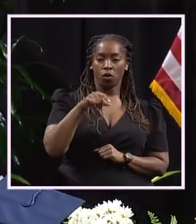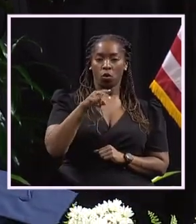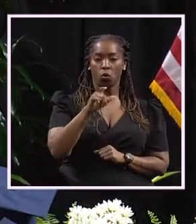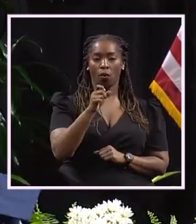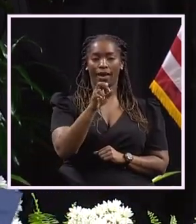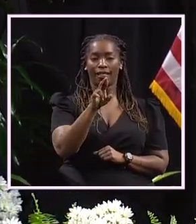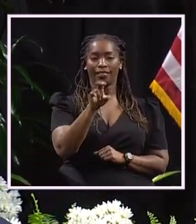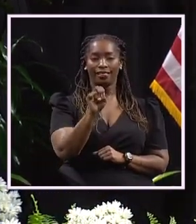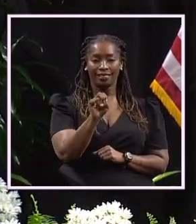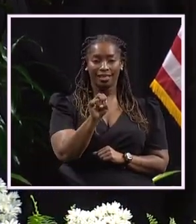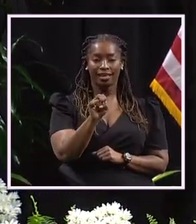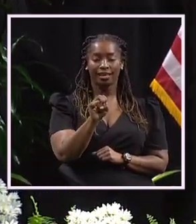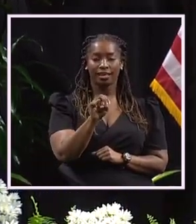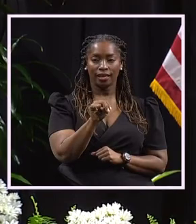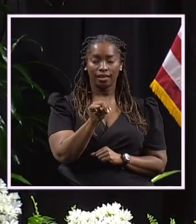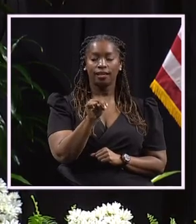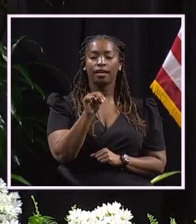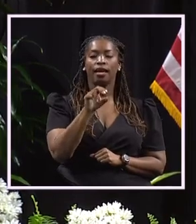Hughes.